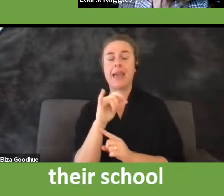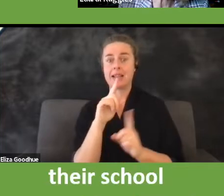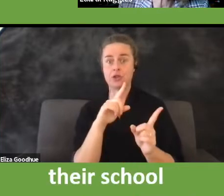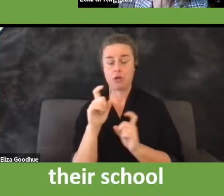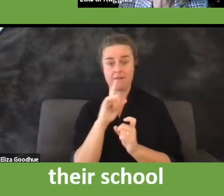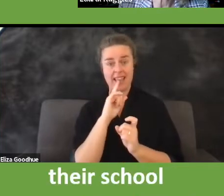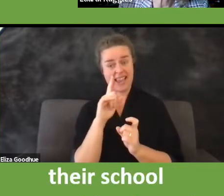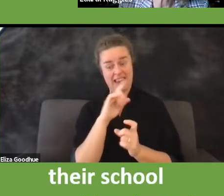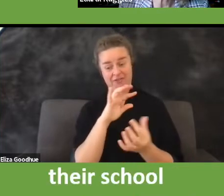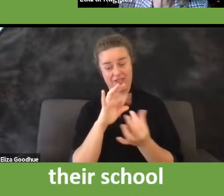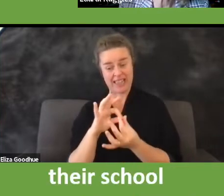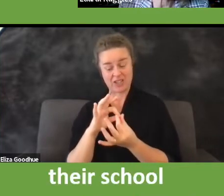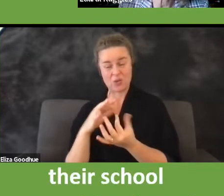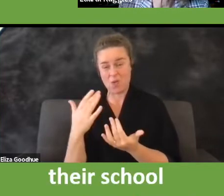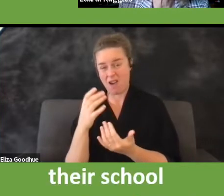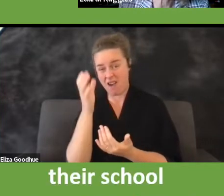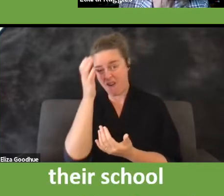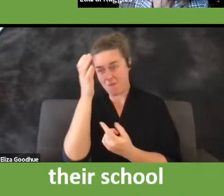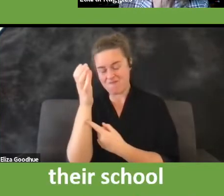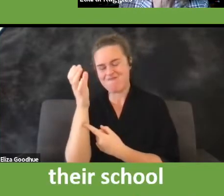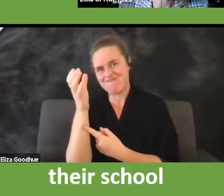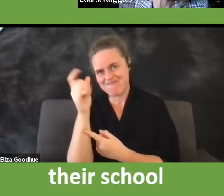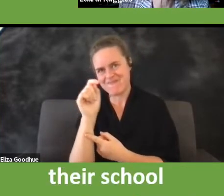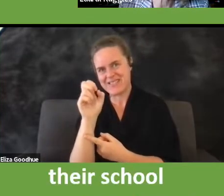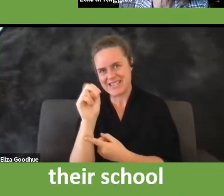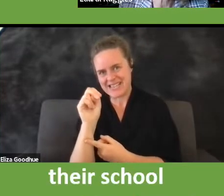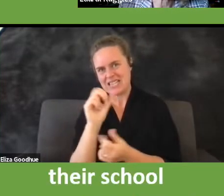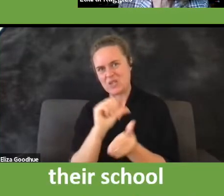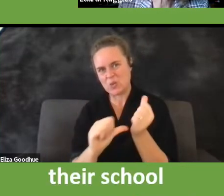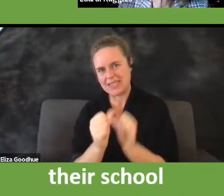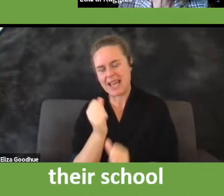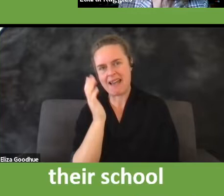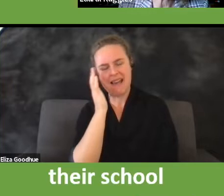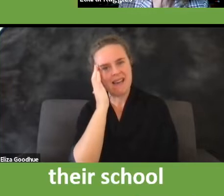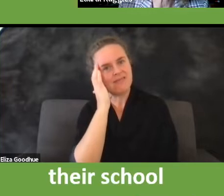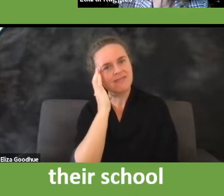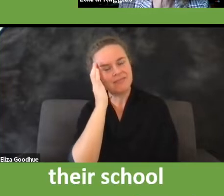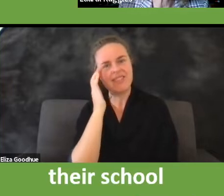teen suicide really stood out in our region. And so